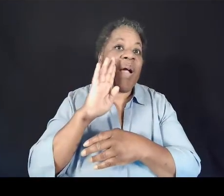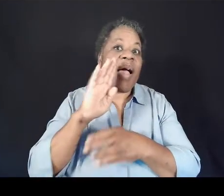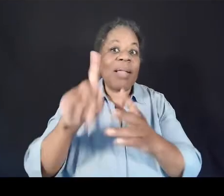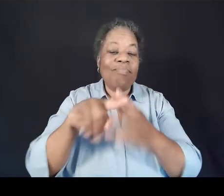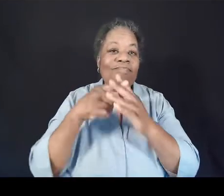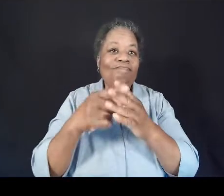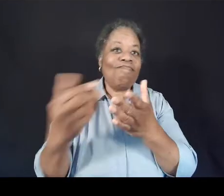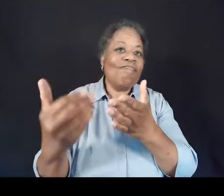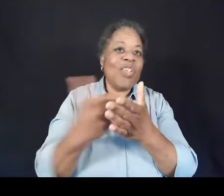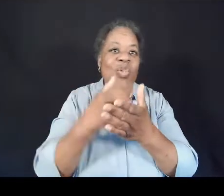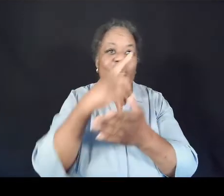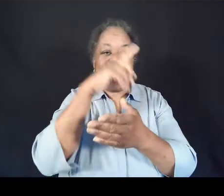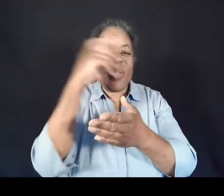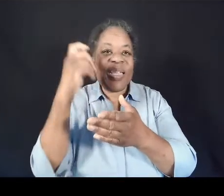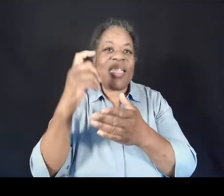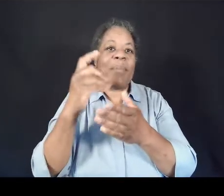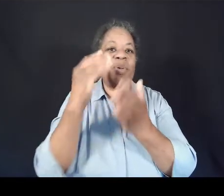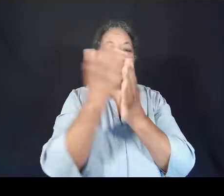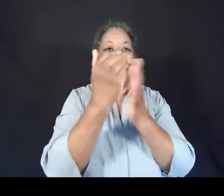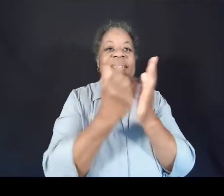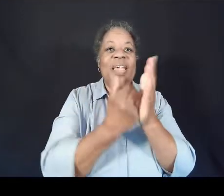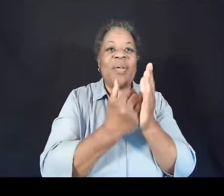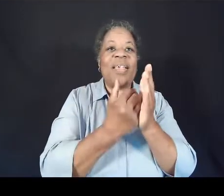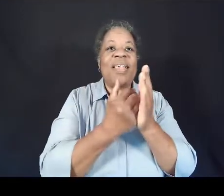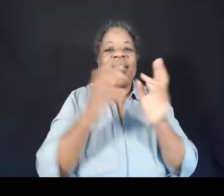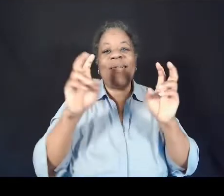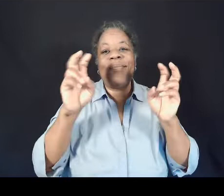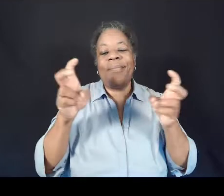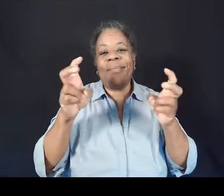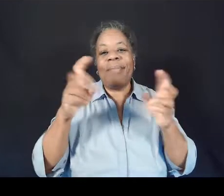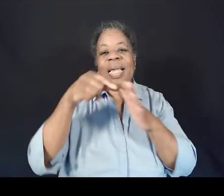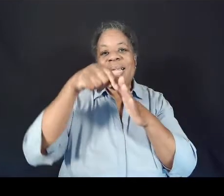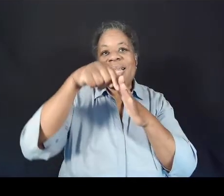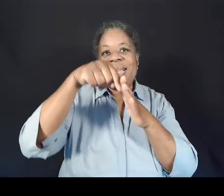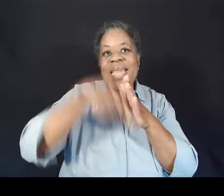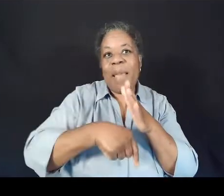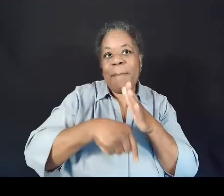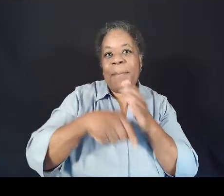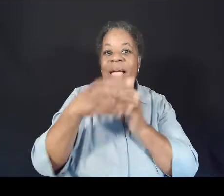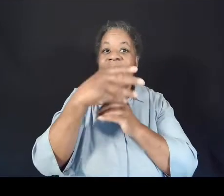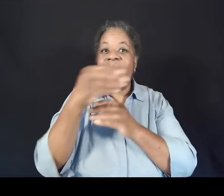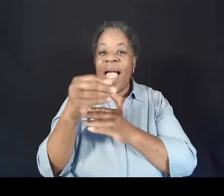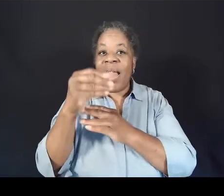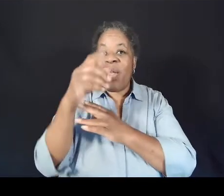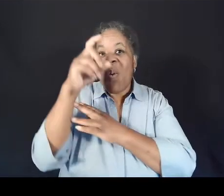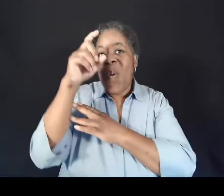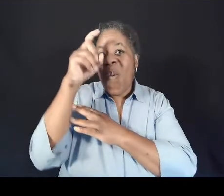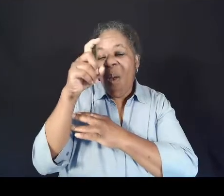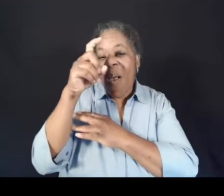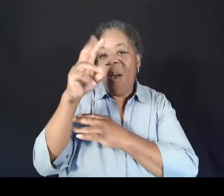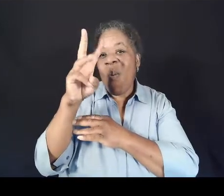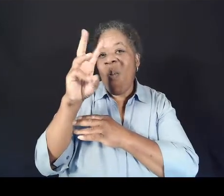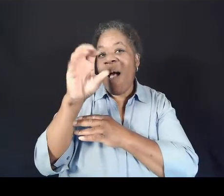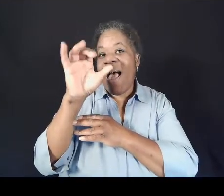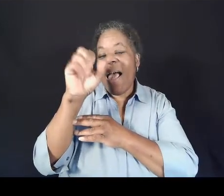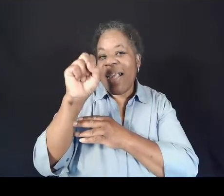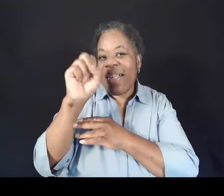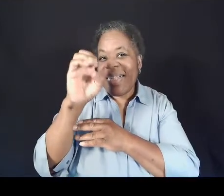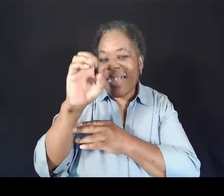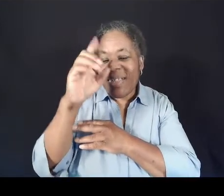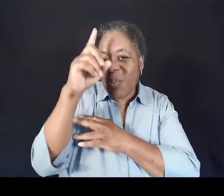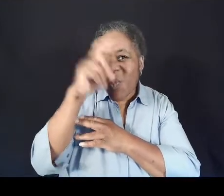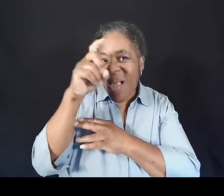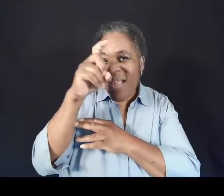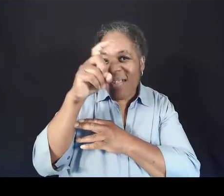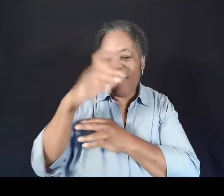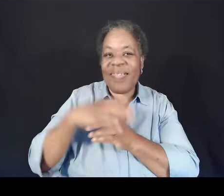Deep and Wise. We want to talk about wisdom this summer because it seems like wisdom is something we really need these days. Because